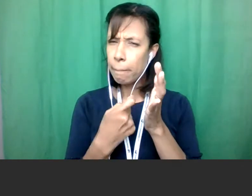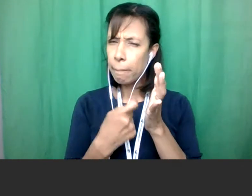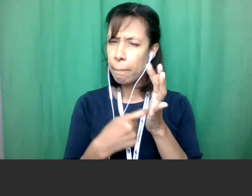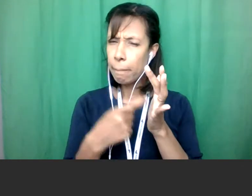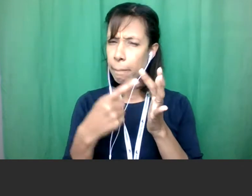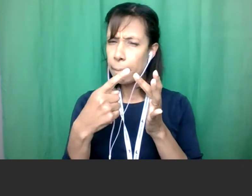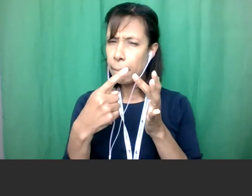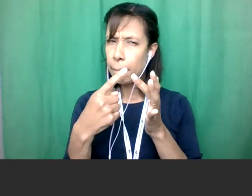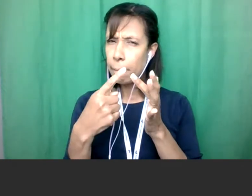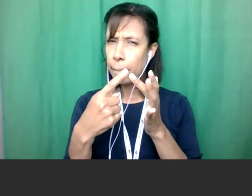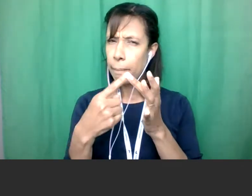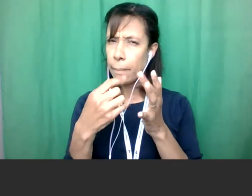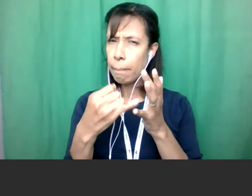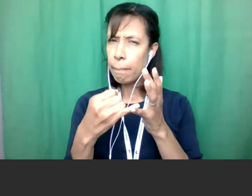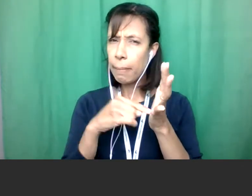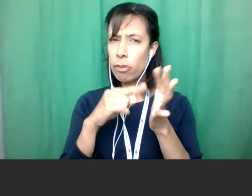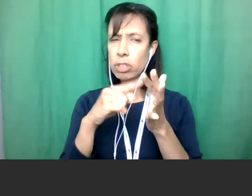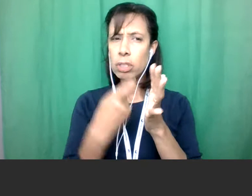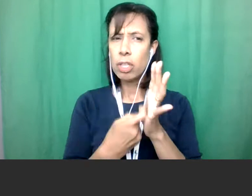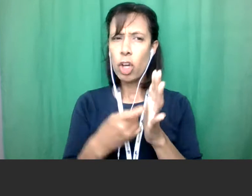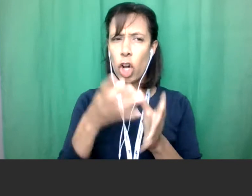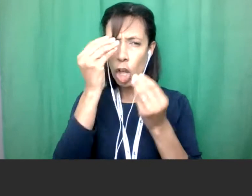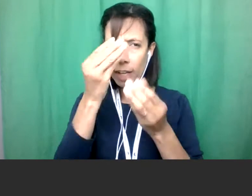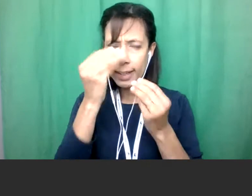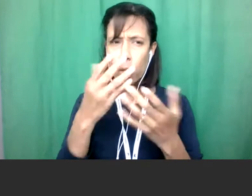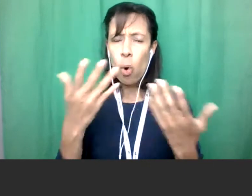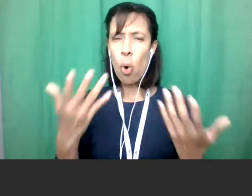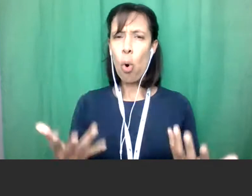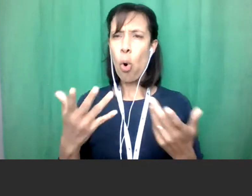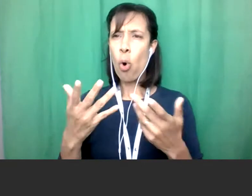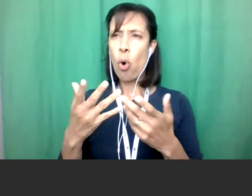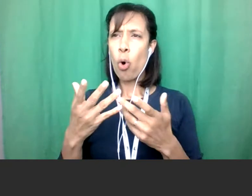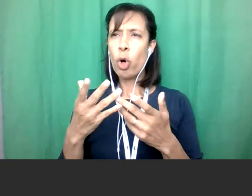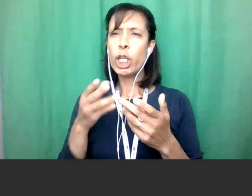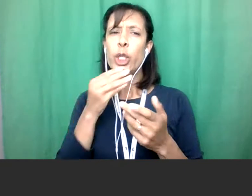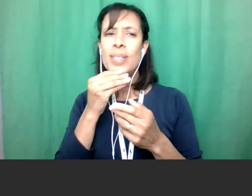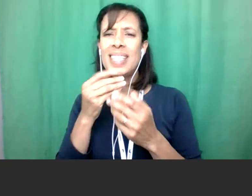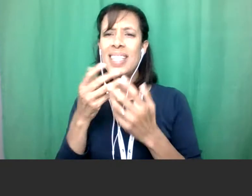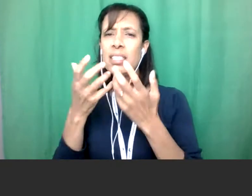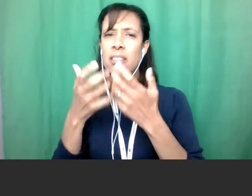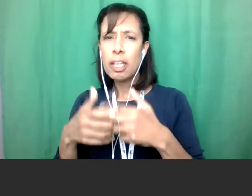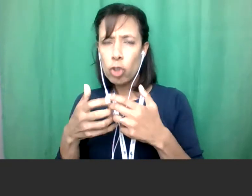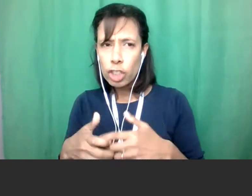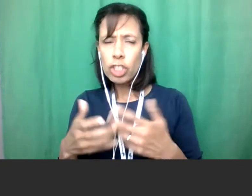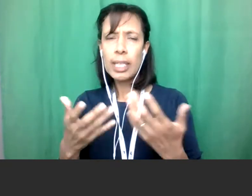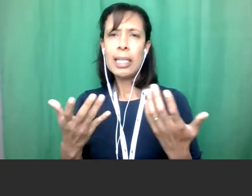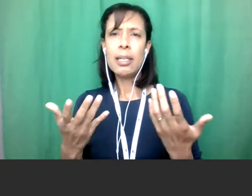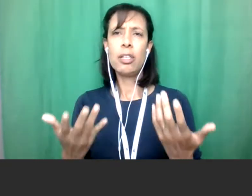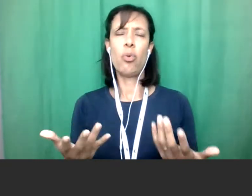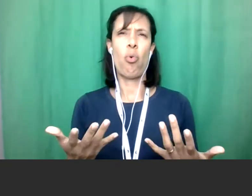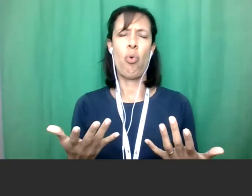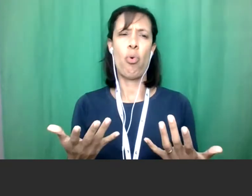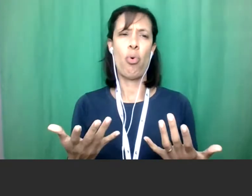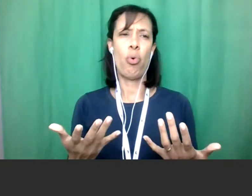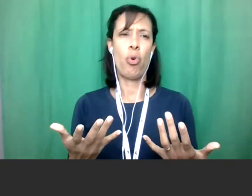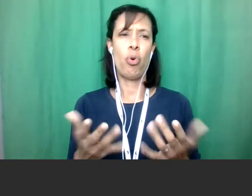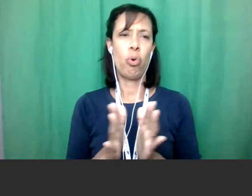something to do with the use of technology, or something to do with